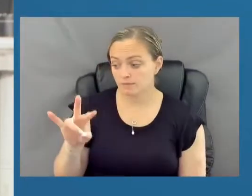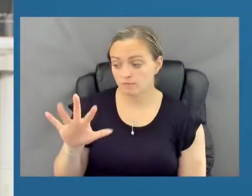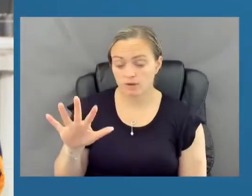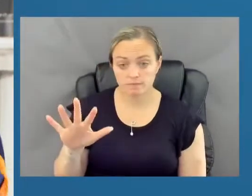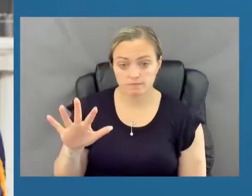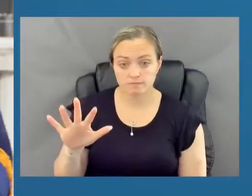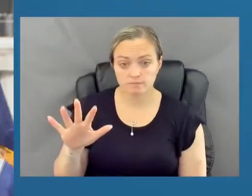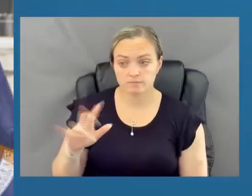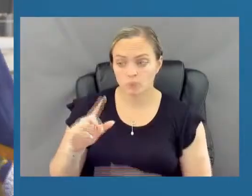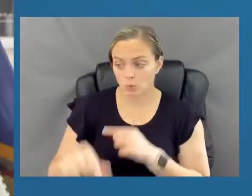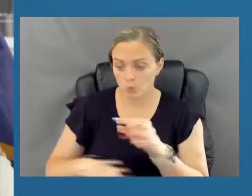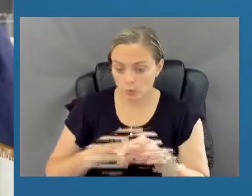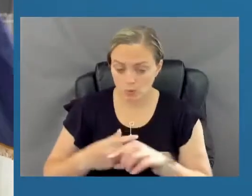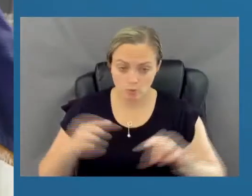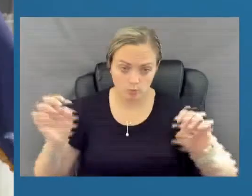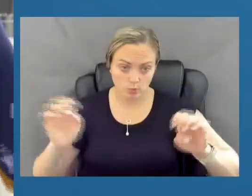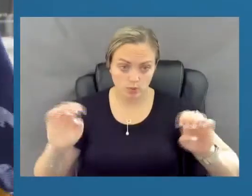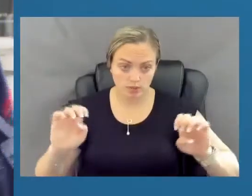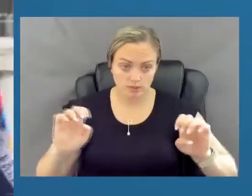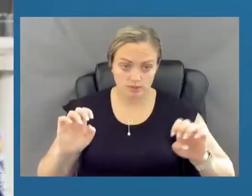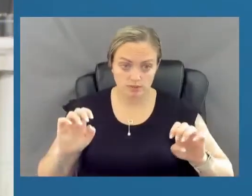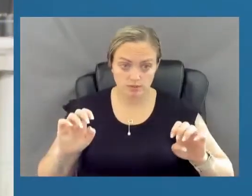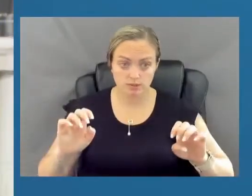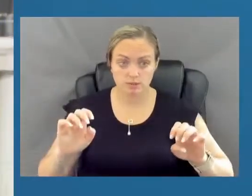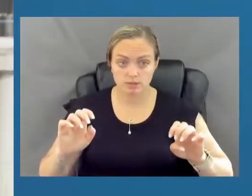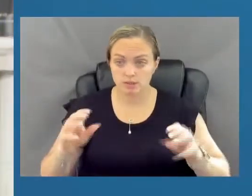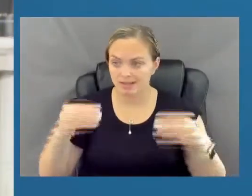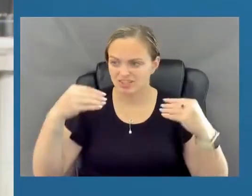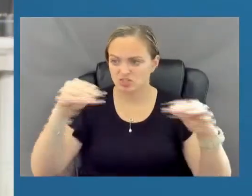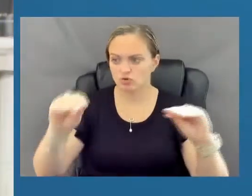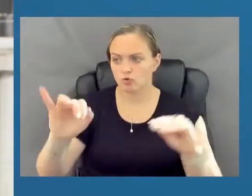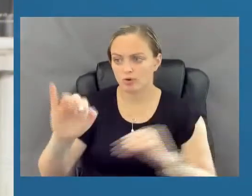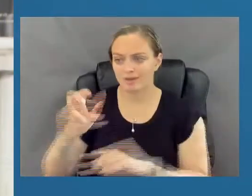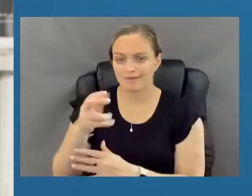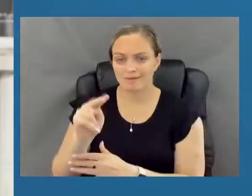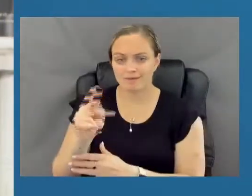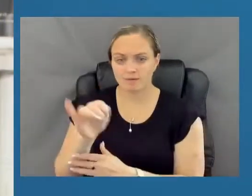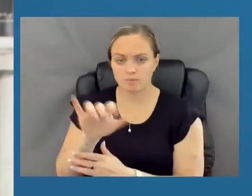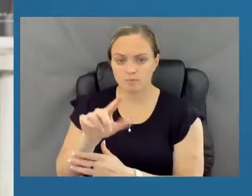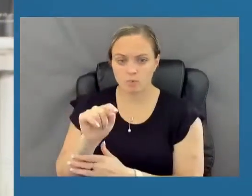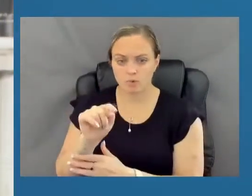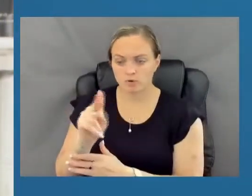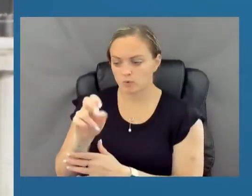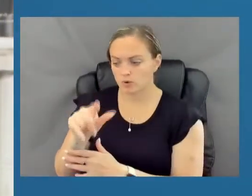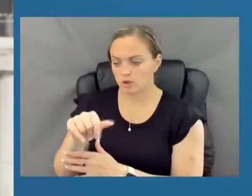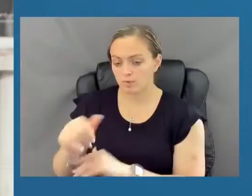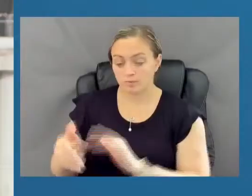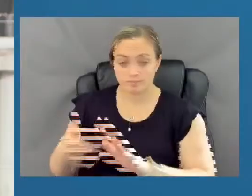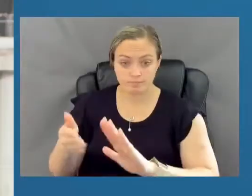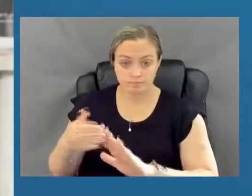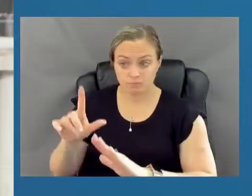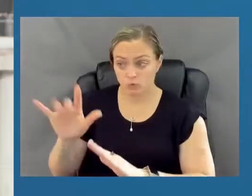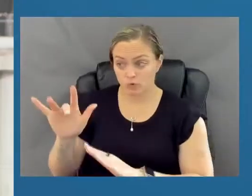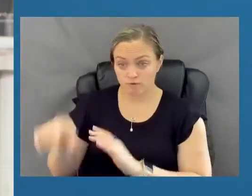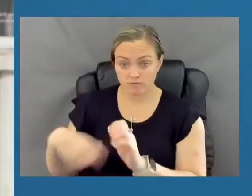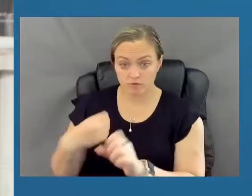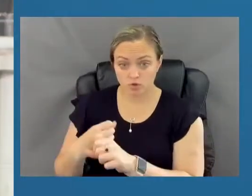global crisis, Con Edison sold Indian Point to NYPA, and they operated that plant reliably for 25